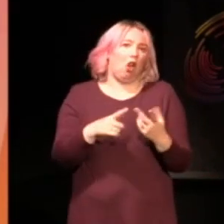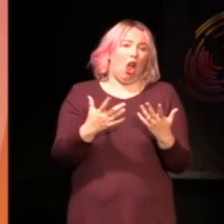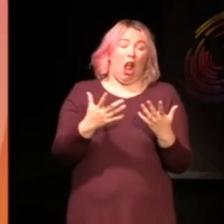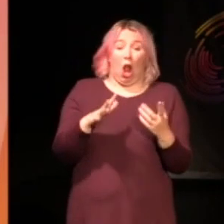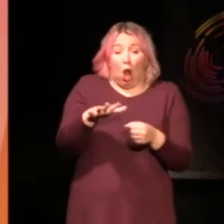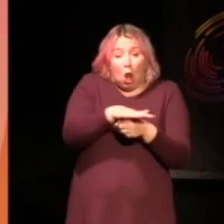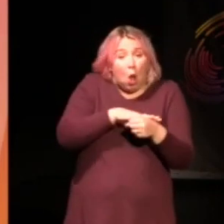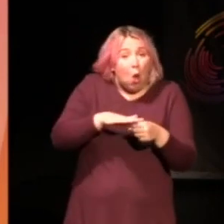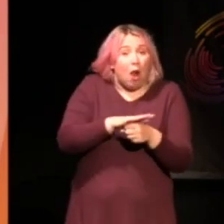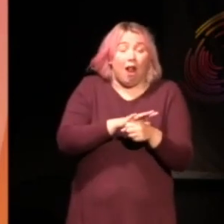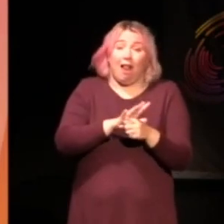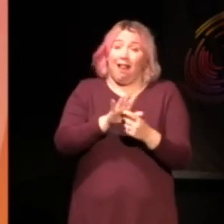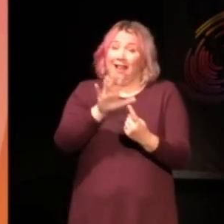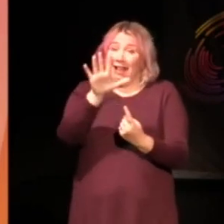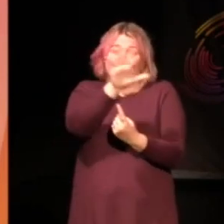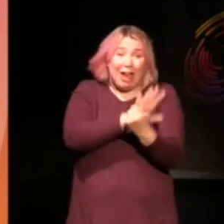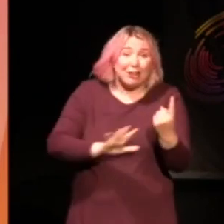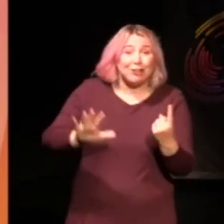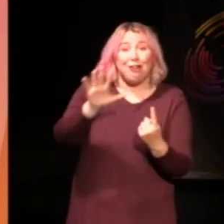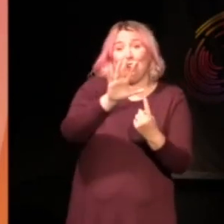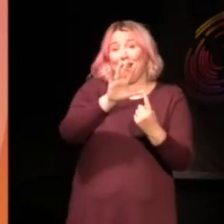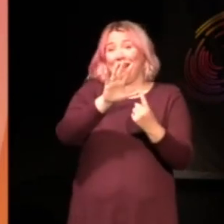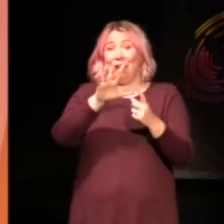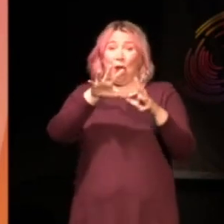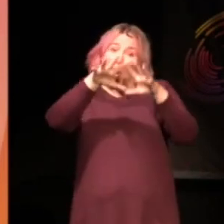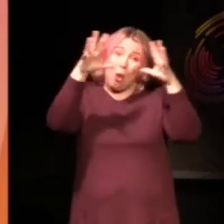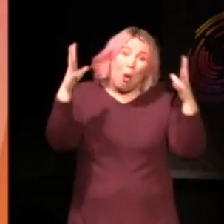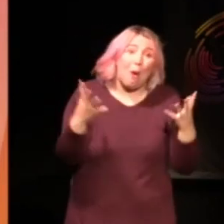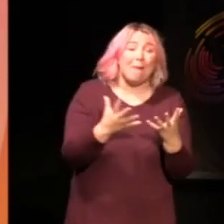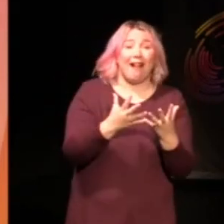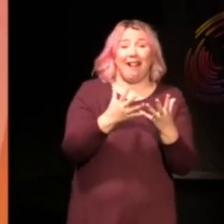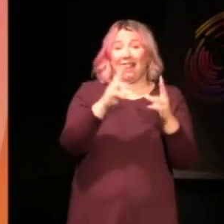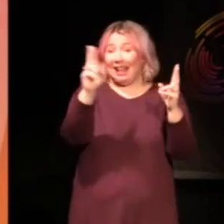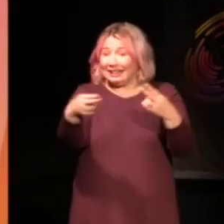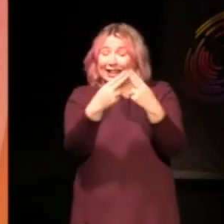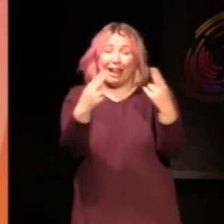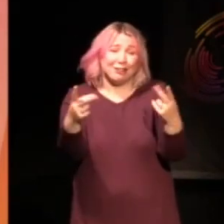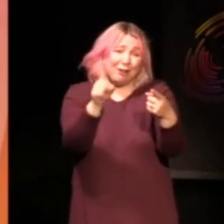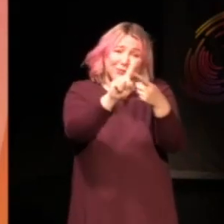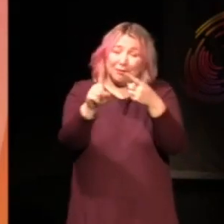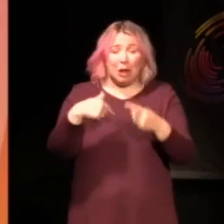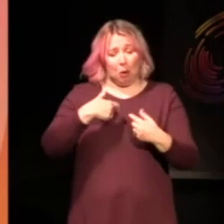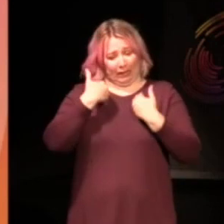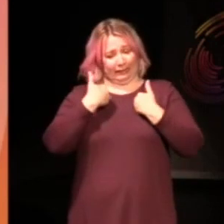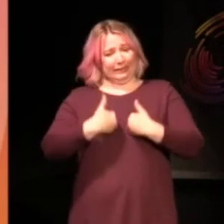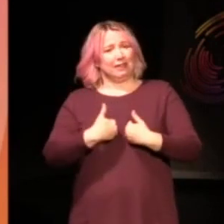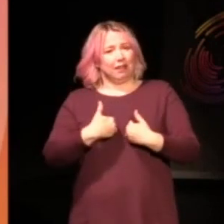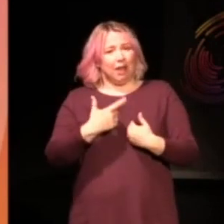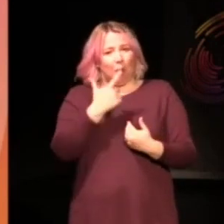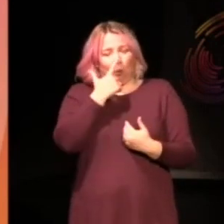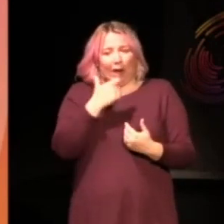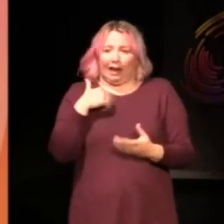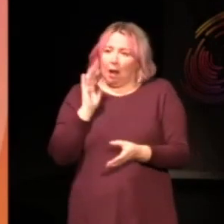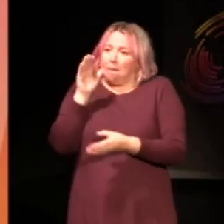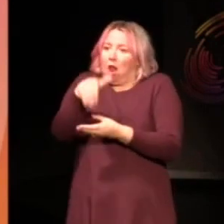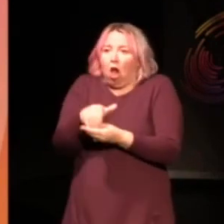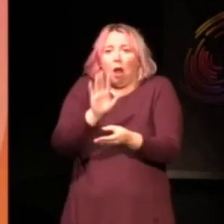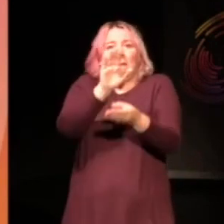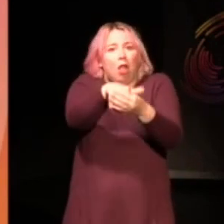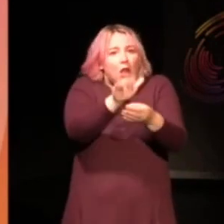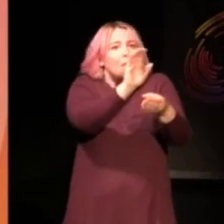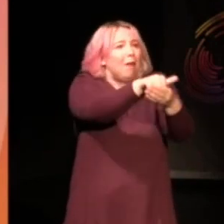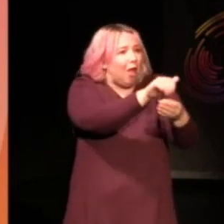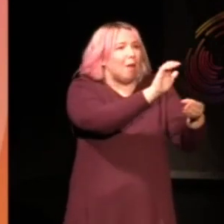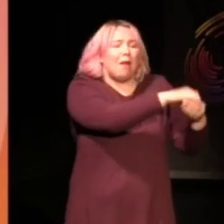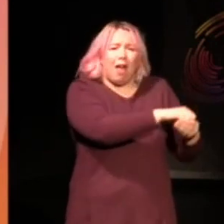national, regional, international, but also global, like concentric circles. We can have multiple belongings, and the truth is we do